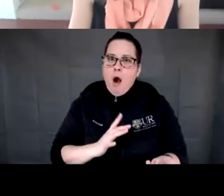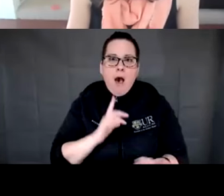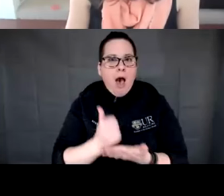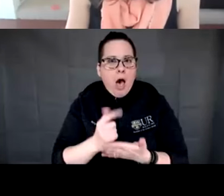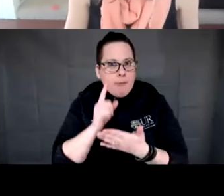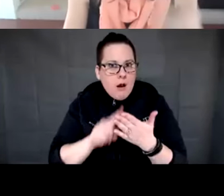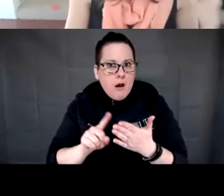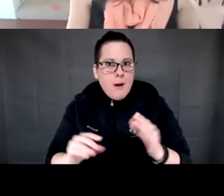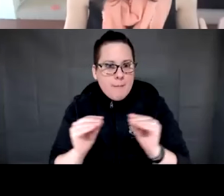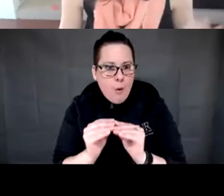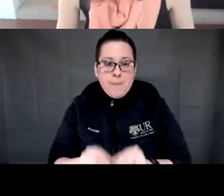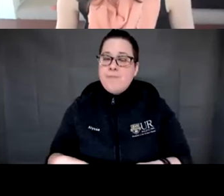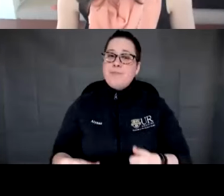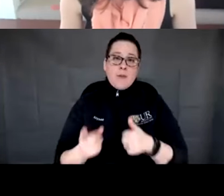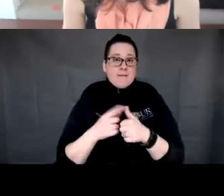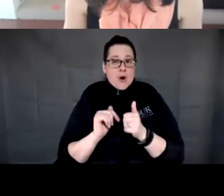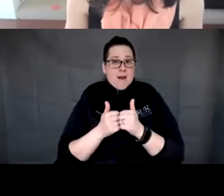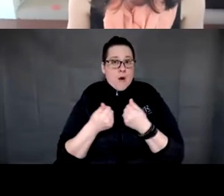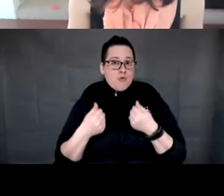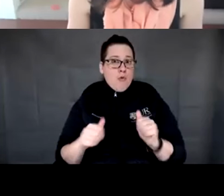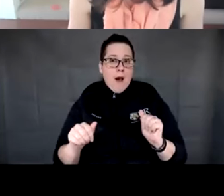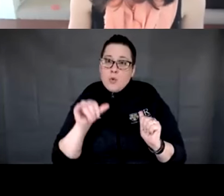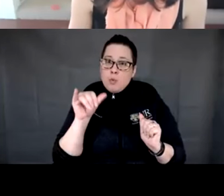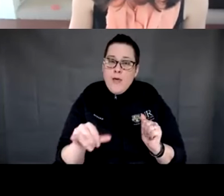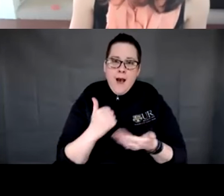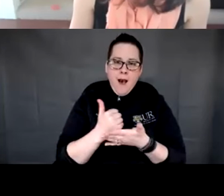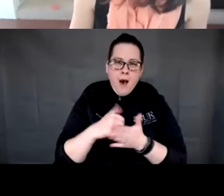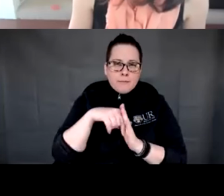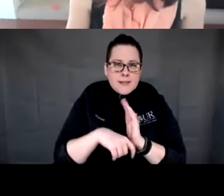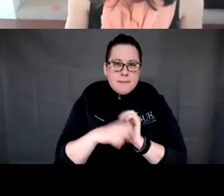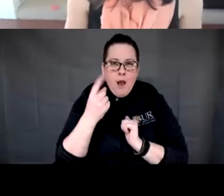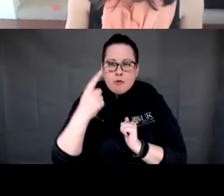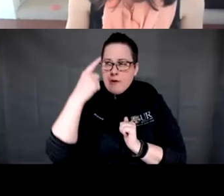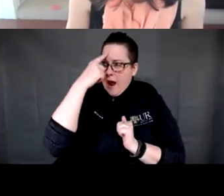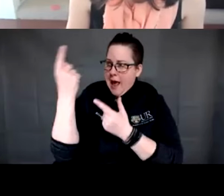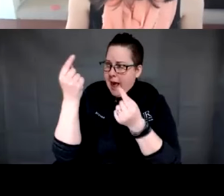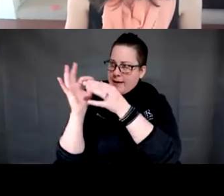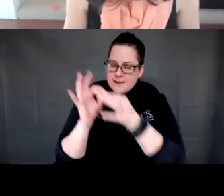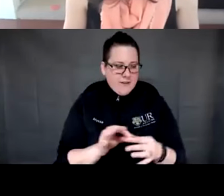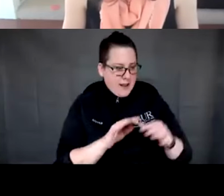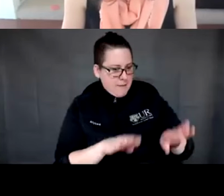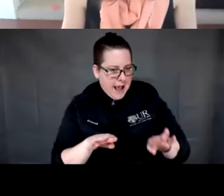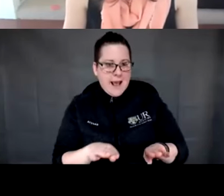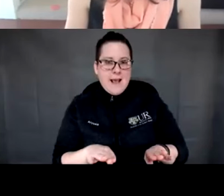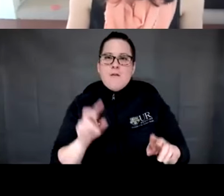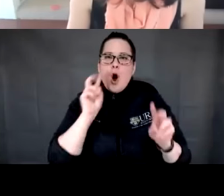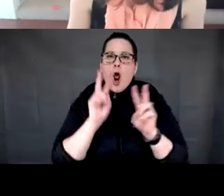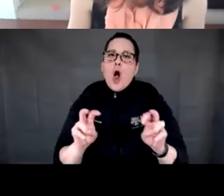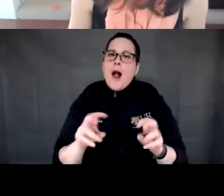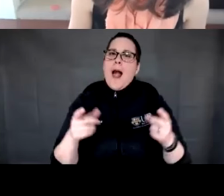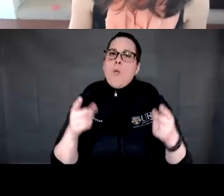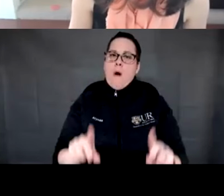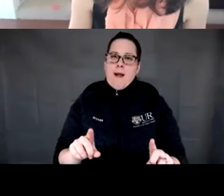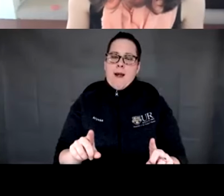think a first way that we're trying to do that, to sort of more deeply understand neural activity and to connect it to behavior, is by looking at what happens